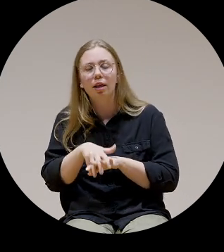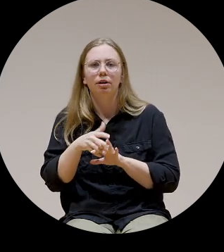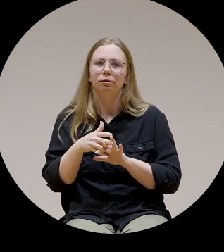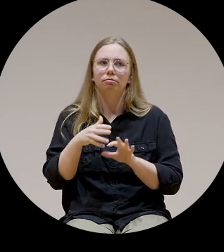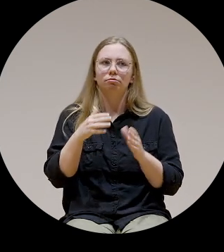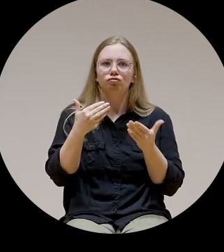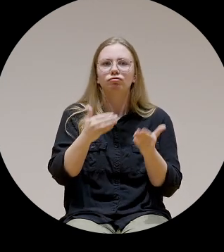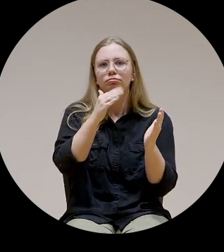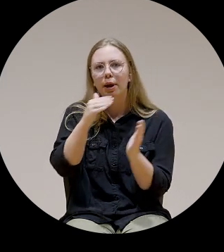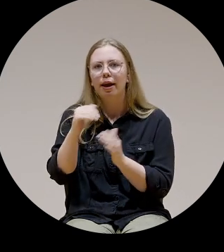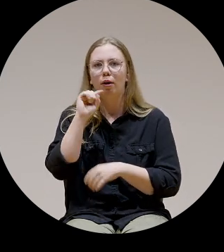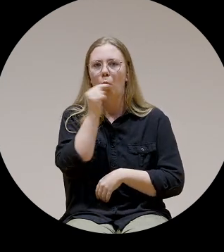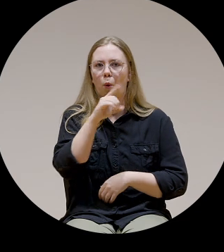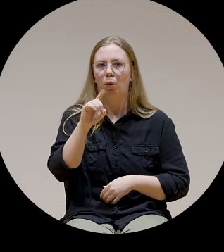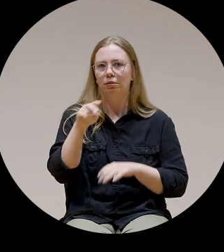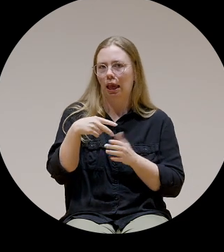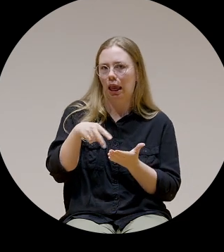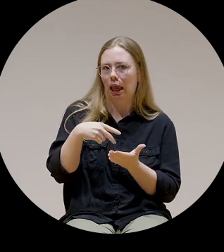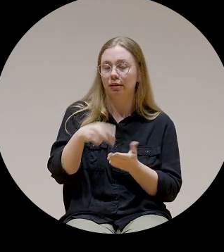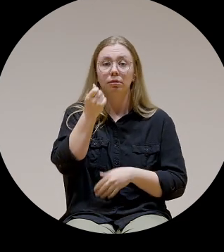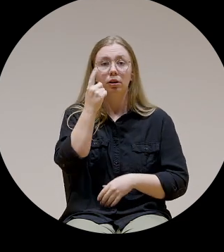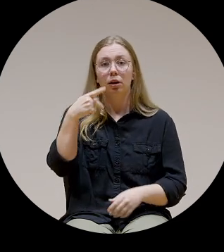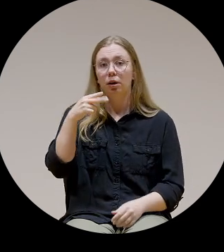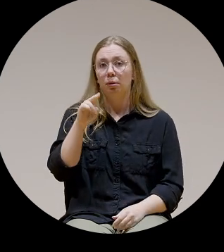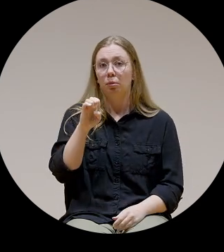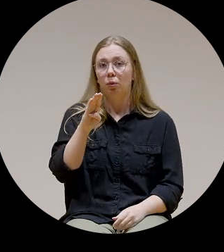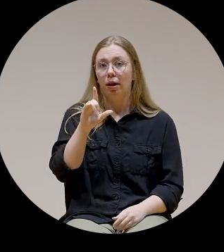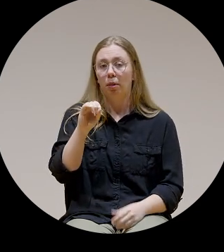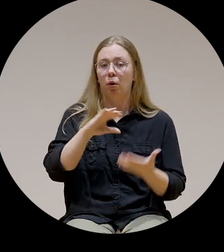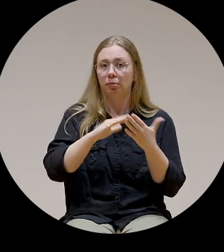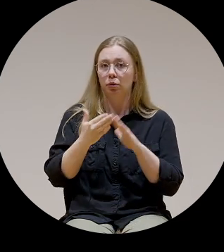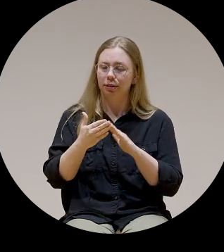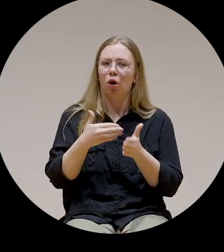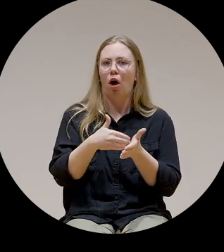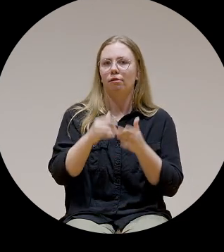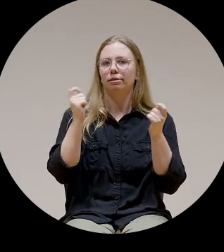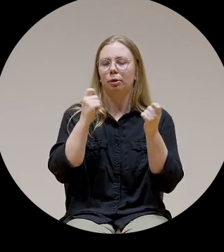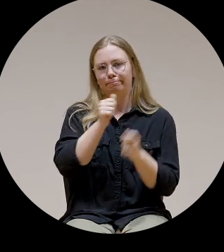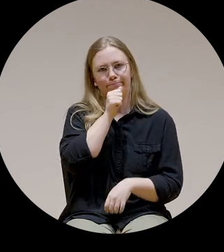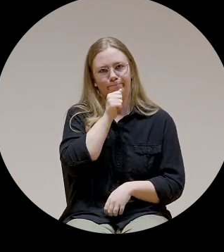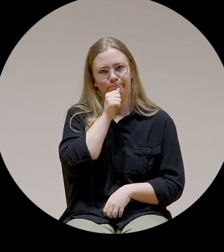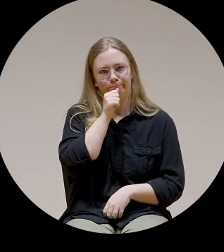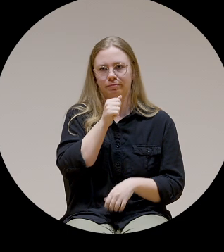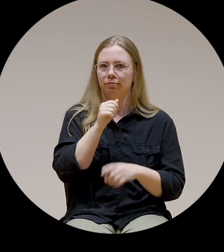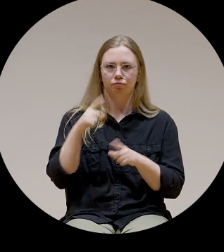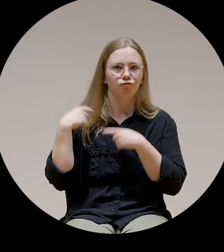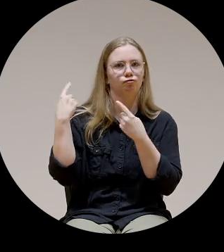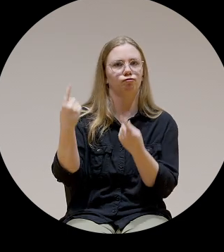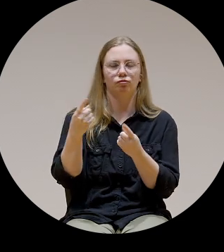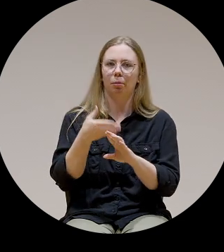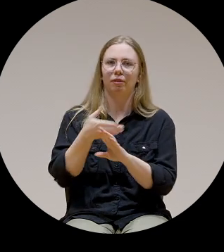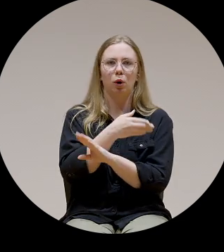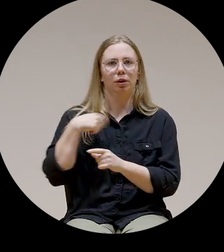Pueblo societies, there are many ceremonies that are private. These are ceremonies that predate the coming of the Spaniards. Some